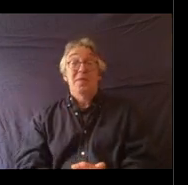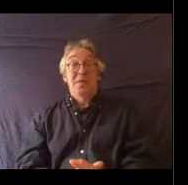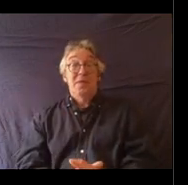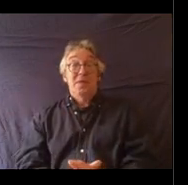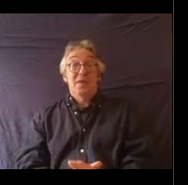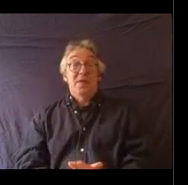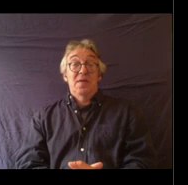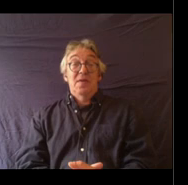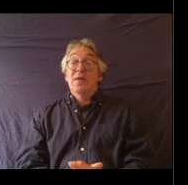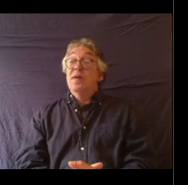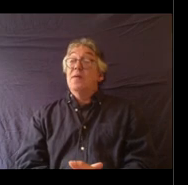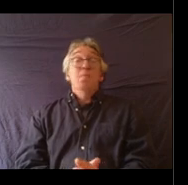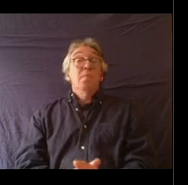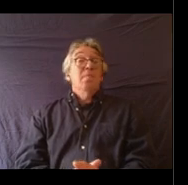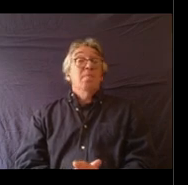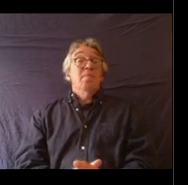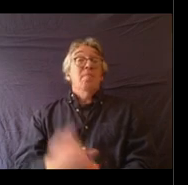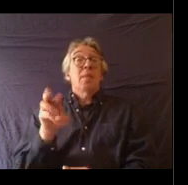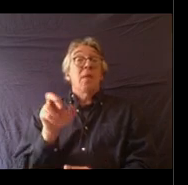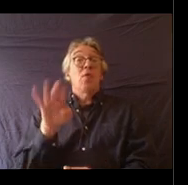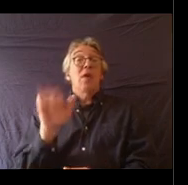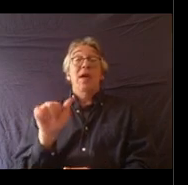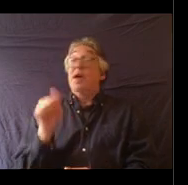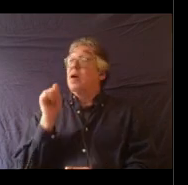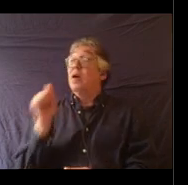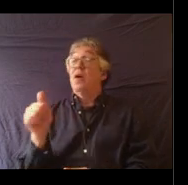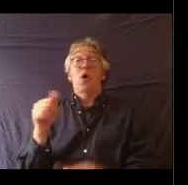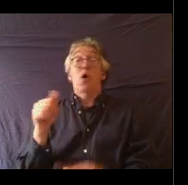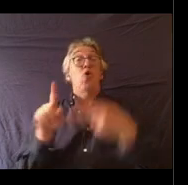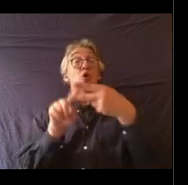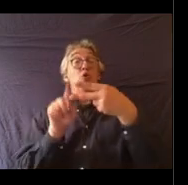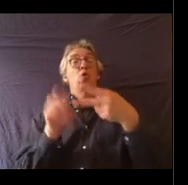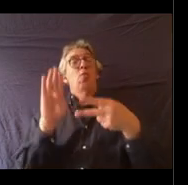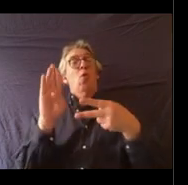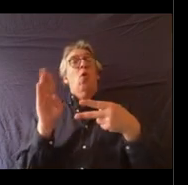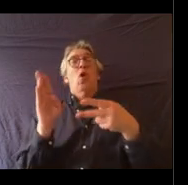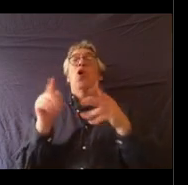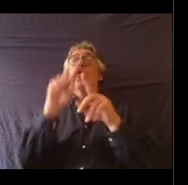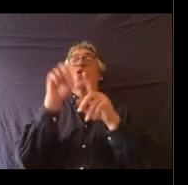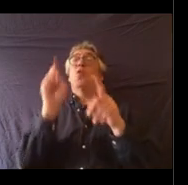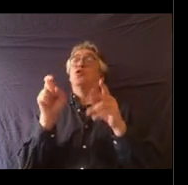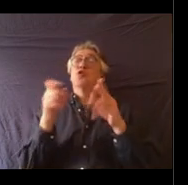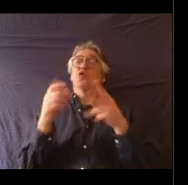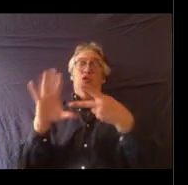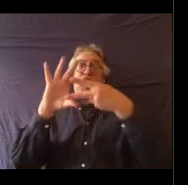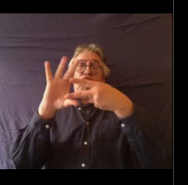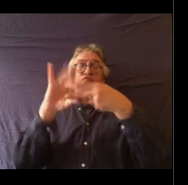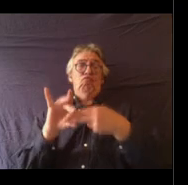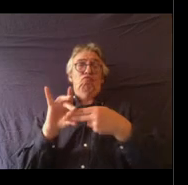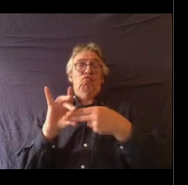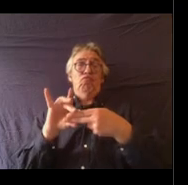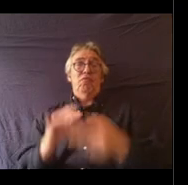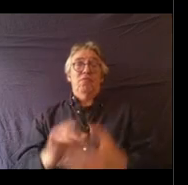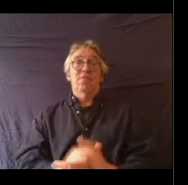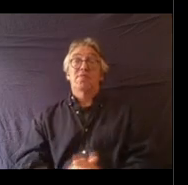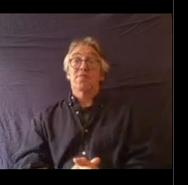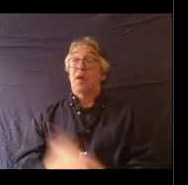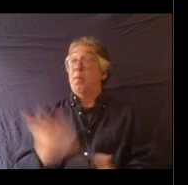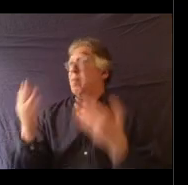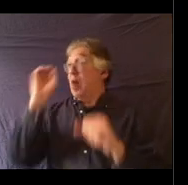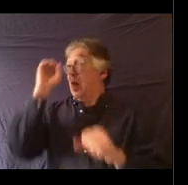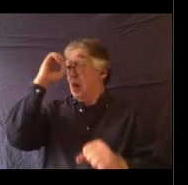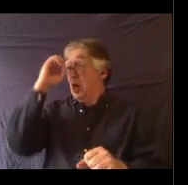Okay, thank you, Lara. I have actually two questions that are more general, so maybe I will put them together. And maybe Alejandro wants to